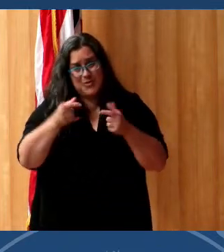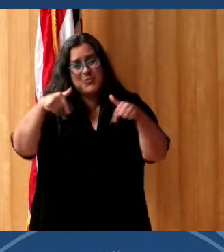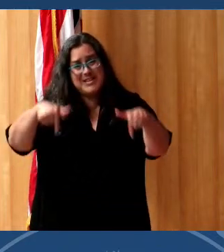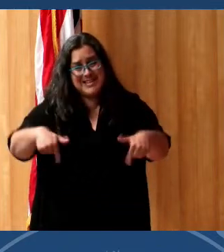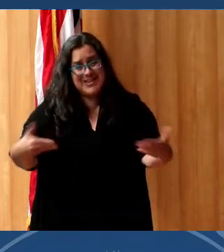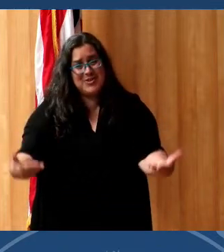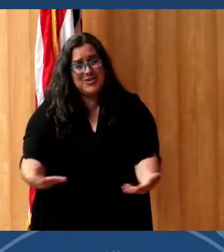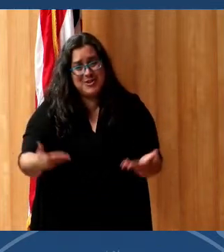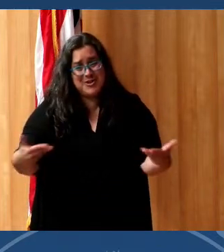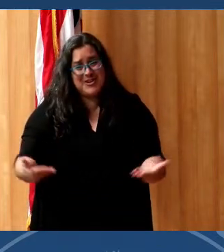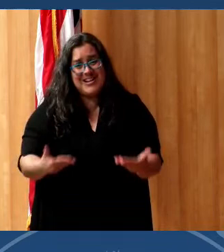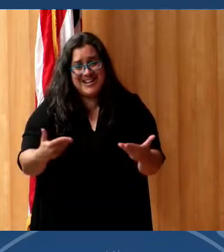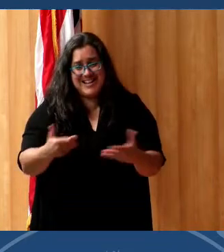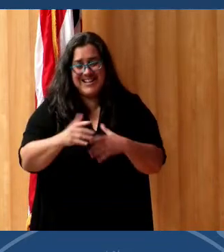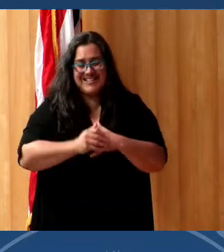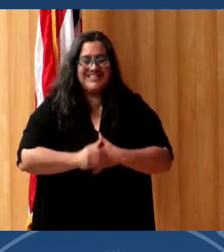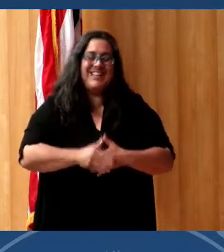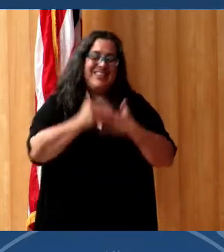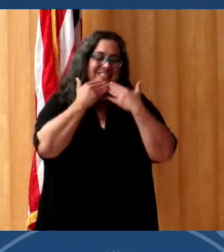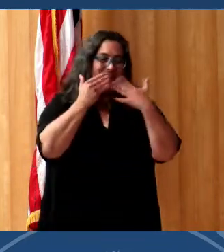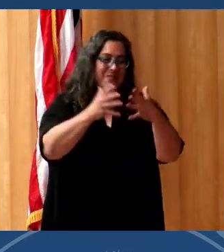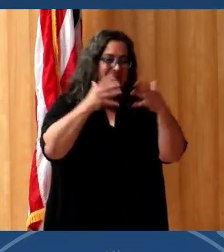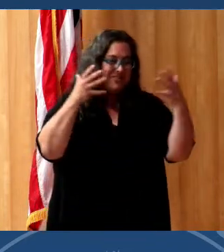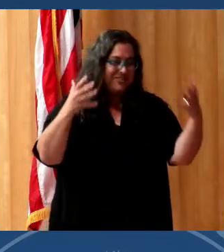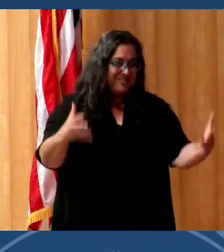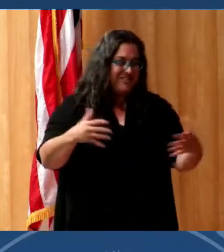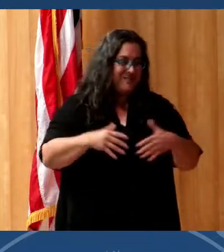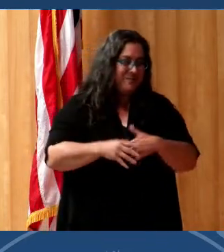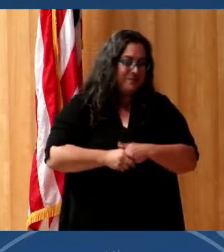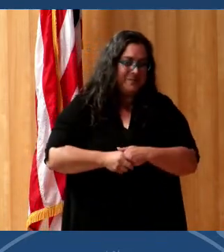want you here, and you're on your way. Thank you very much.